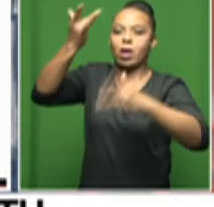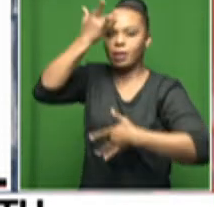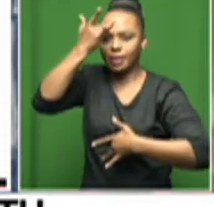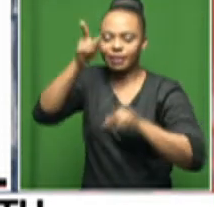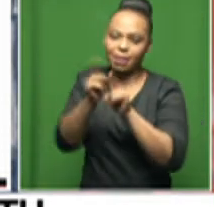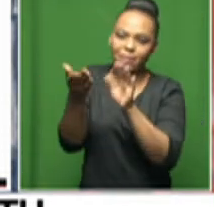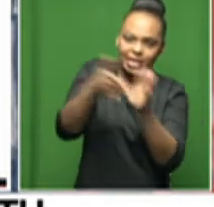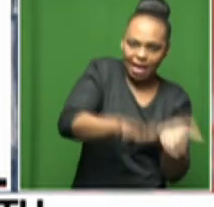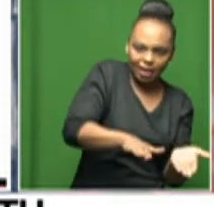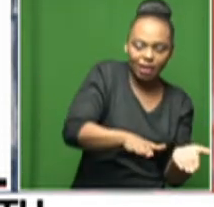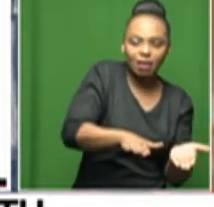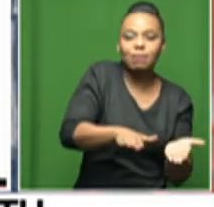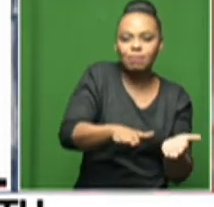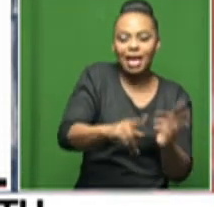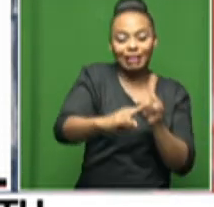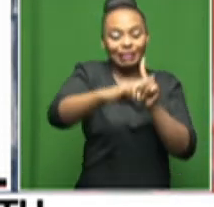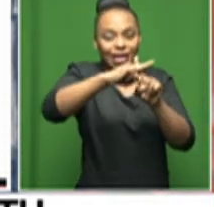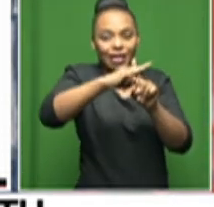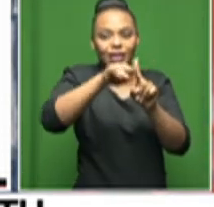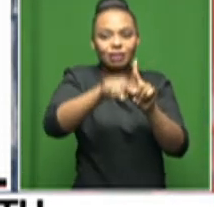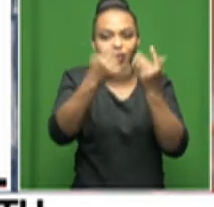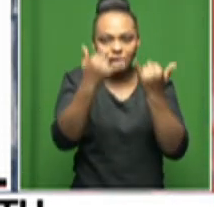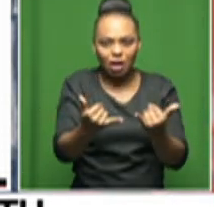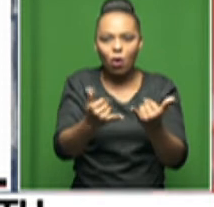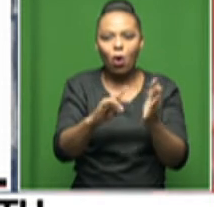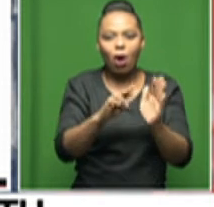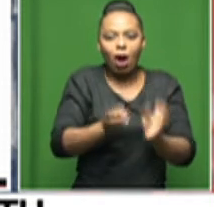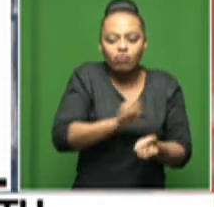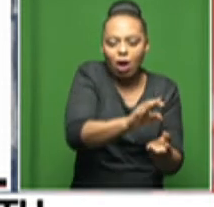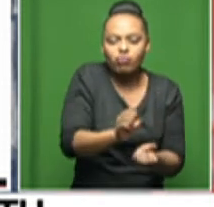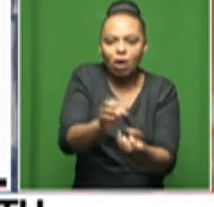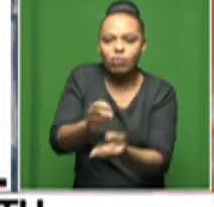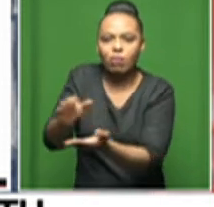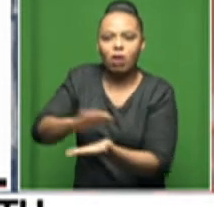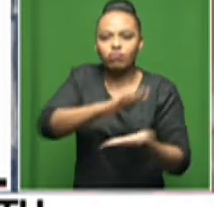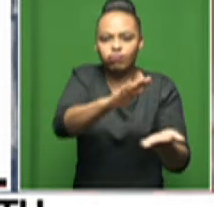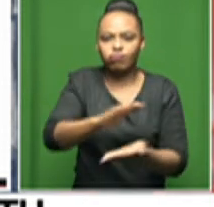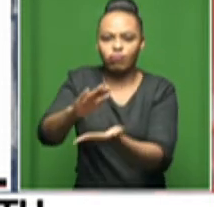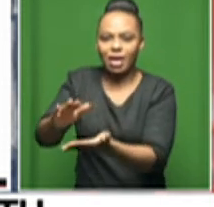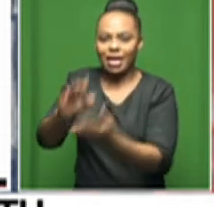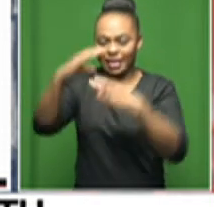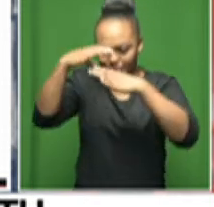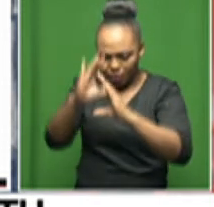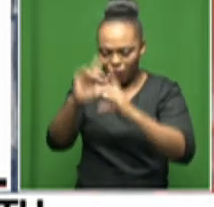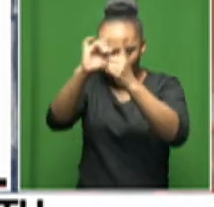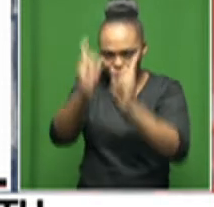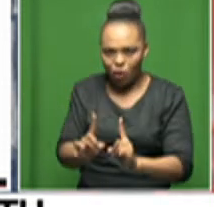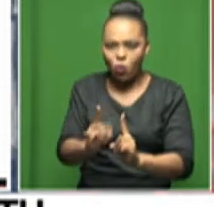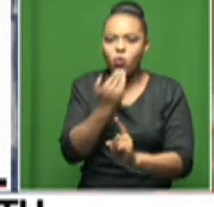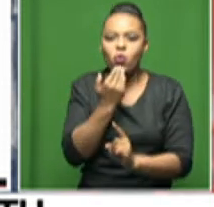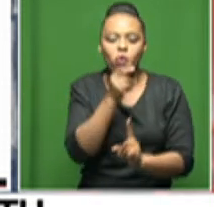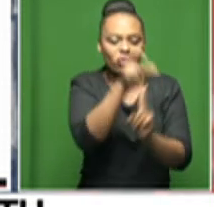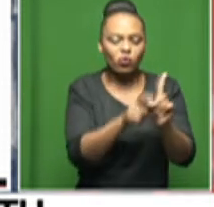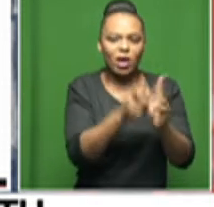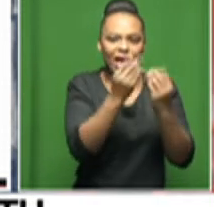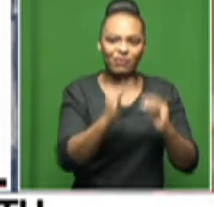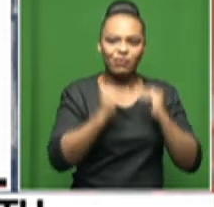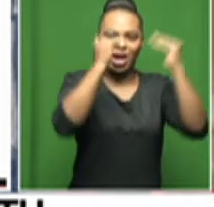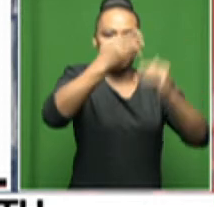ongoing urgent targeted approach in terms of its rollout, with a special focus on those individuals that are at high